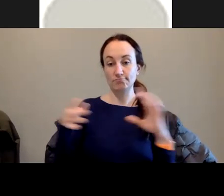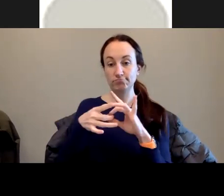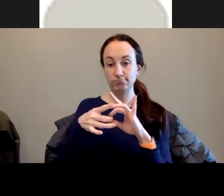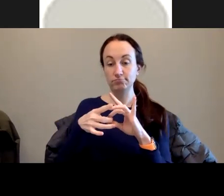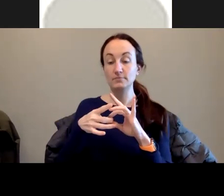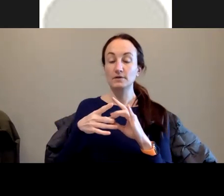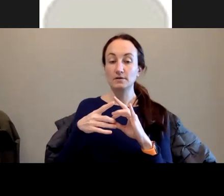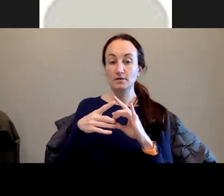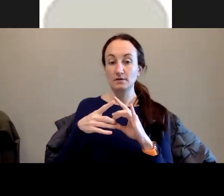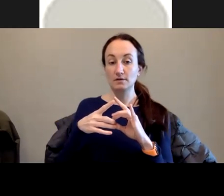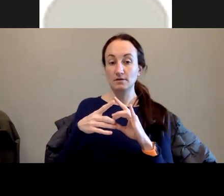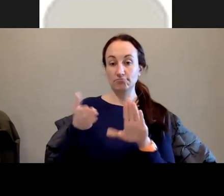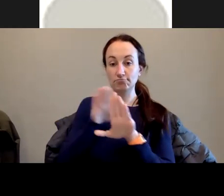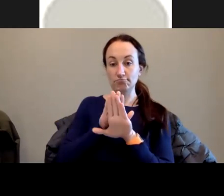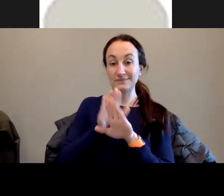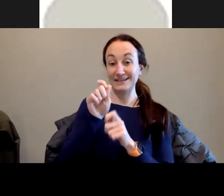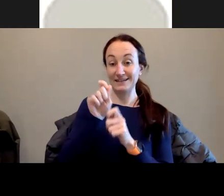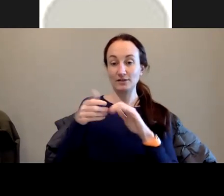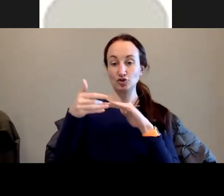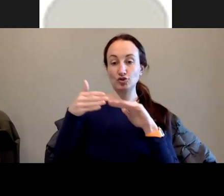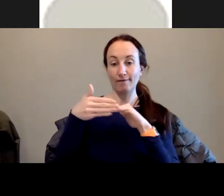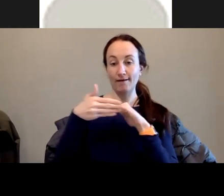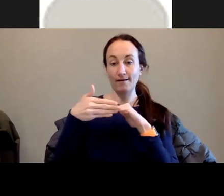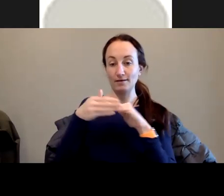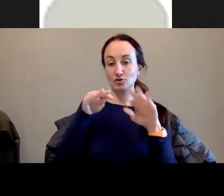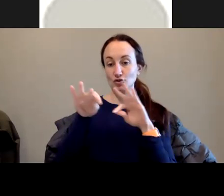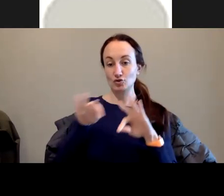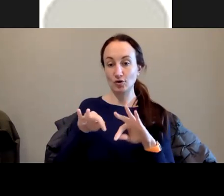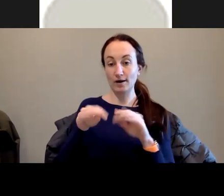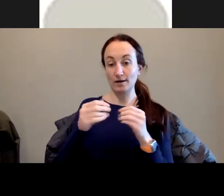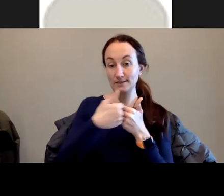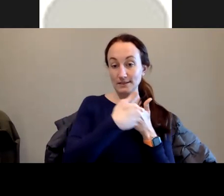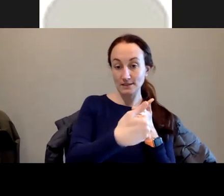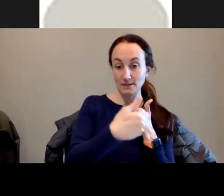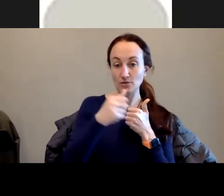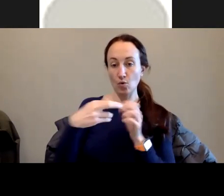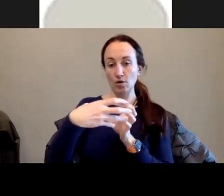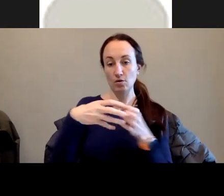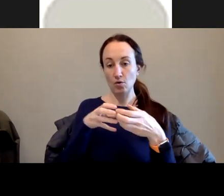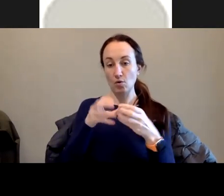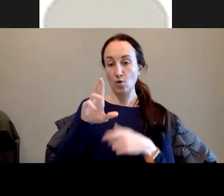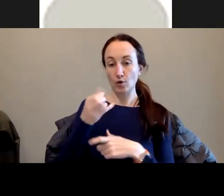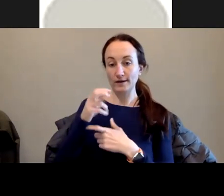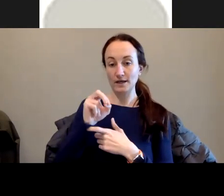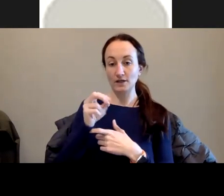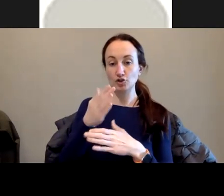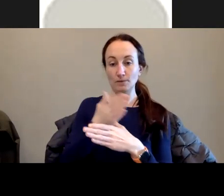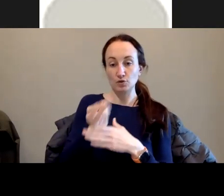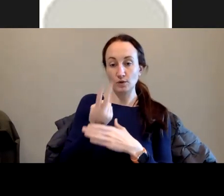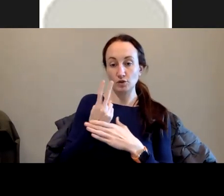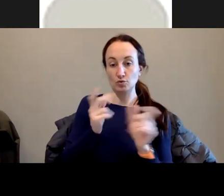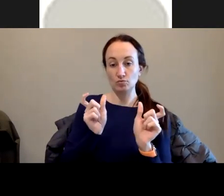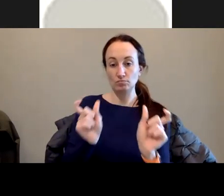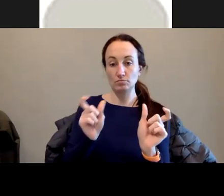have each edge describing the distance or the orientation between the two residues. But it could